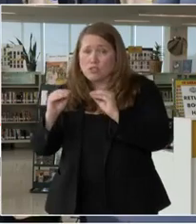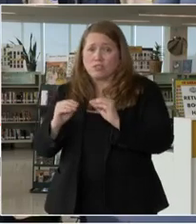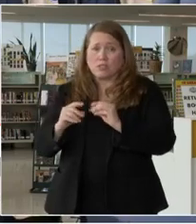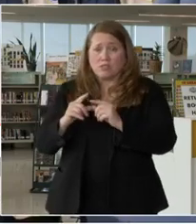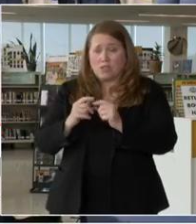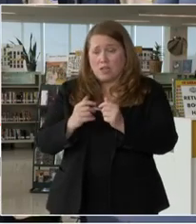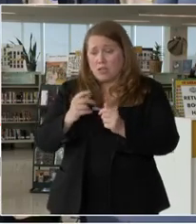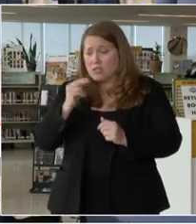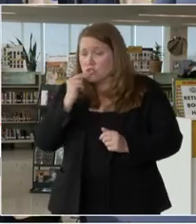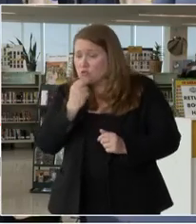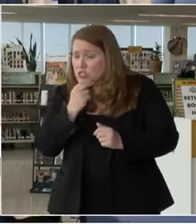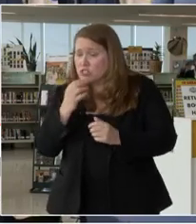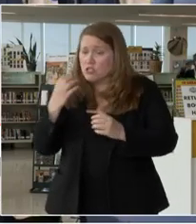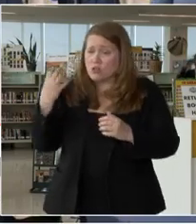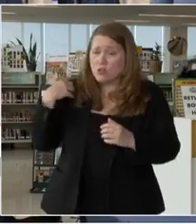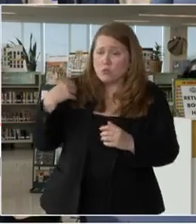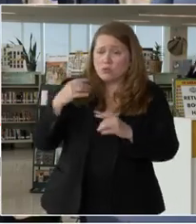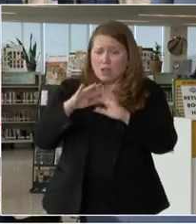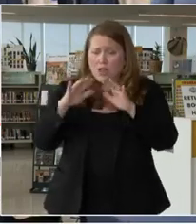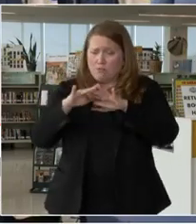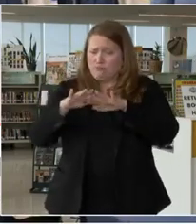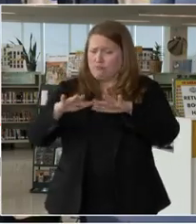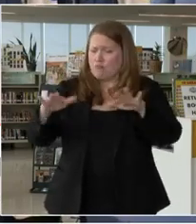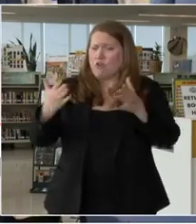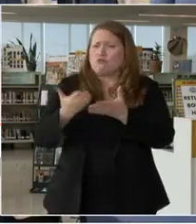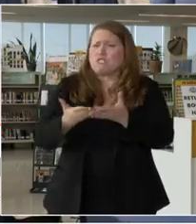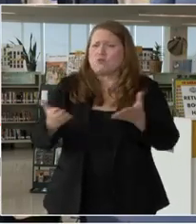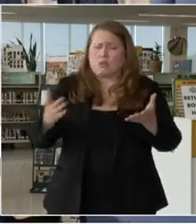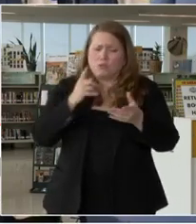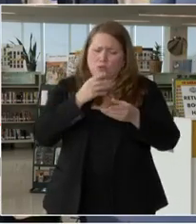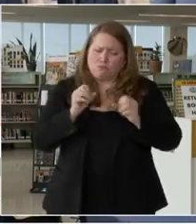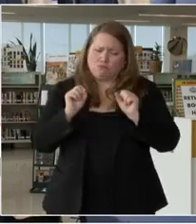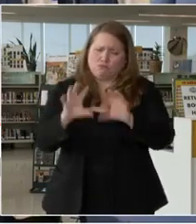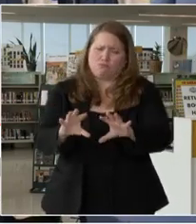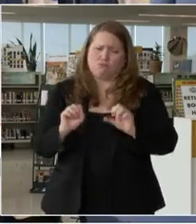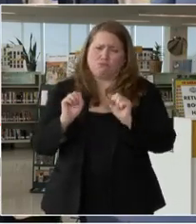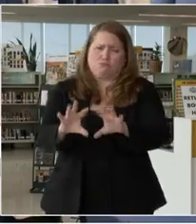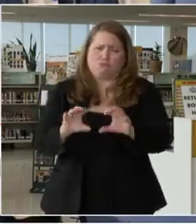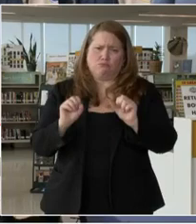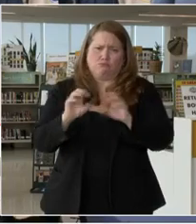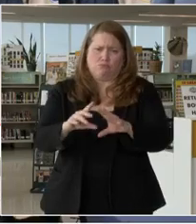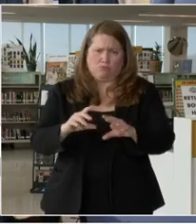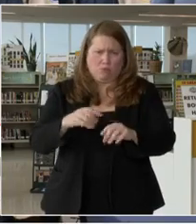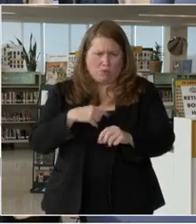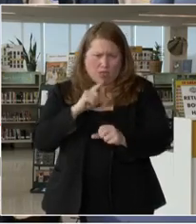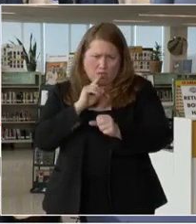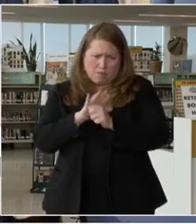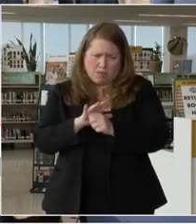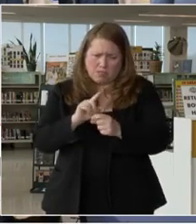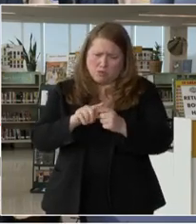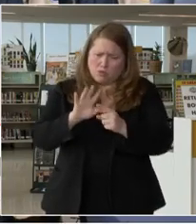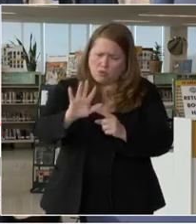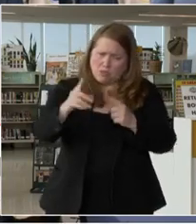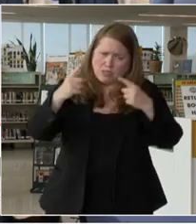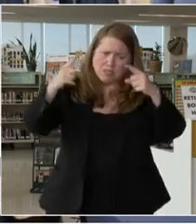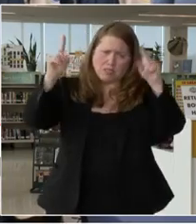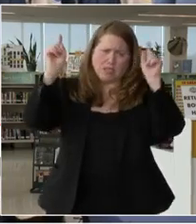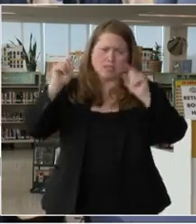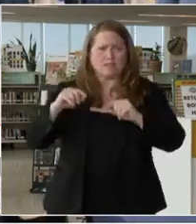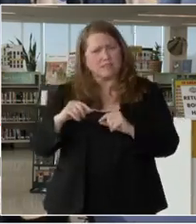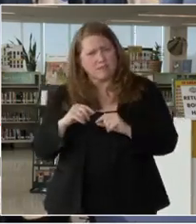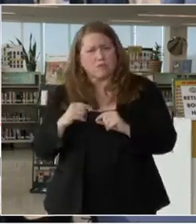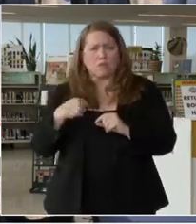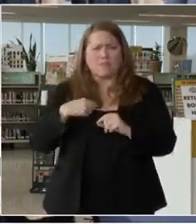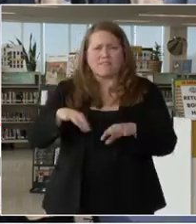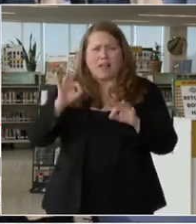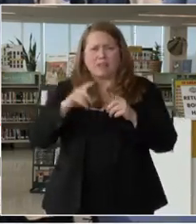success. If you're committed to the program, we are committed to your success. So, you know, the hard things, the barriers, we